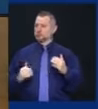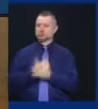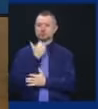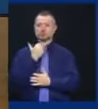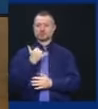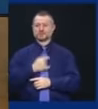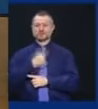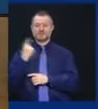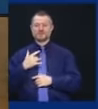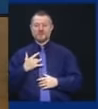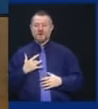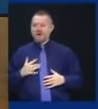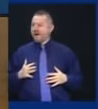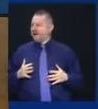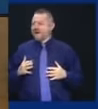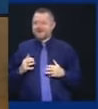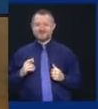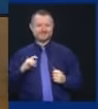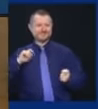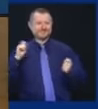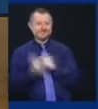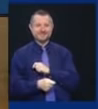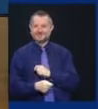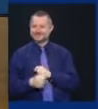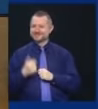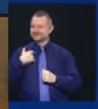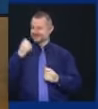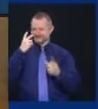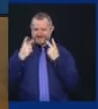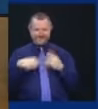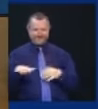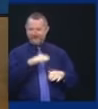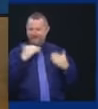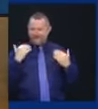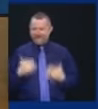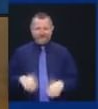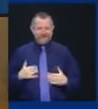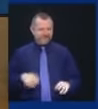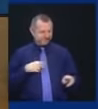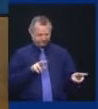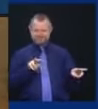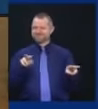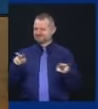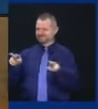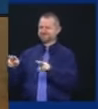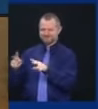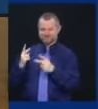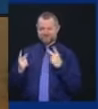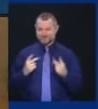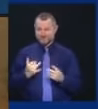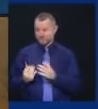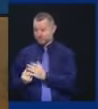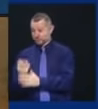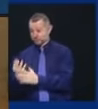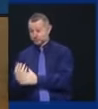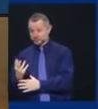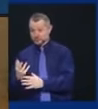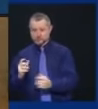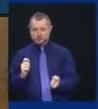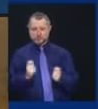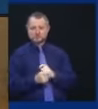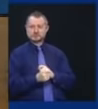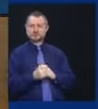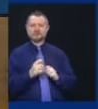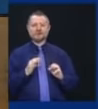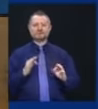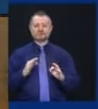new day, and the signs are all around us. Now, it's not enough that the seasons turn.